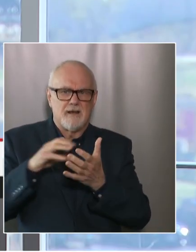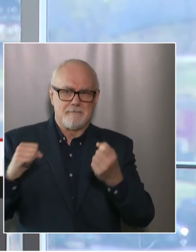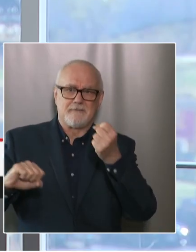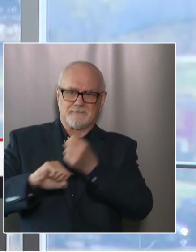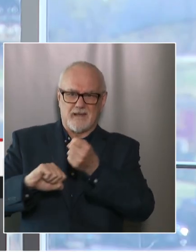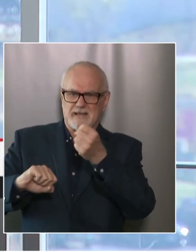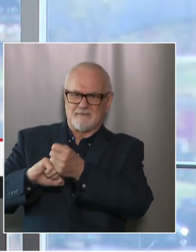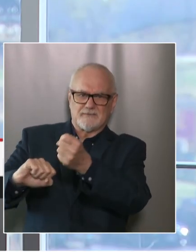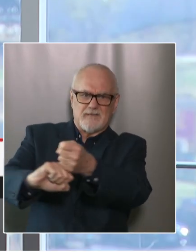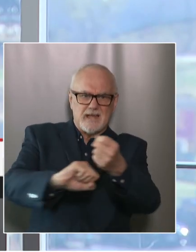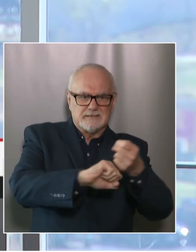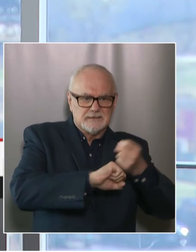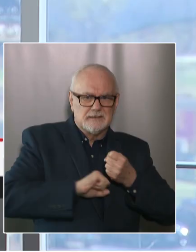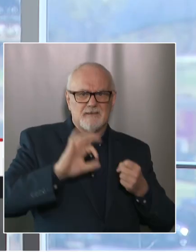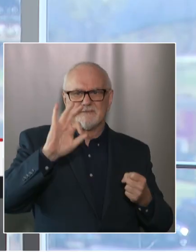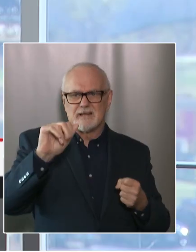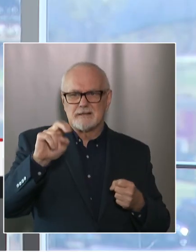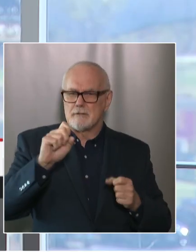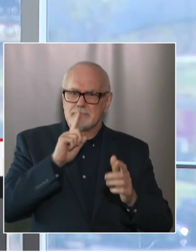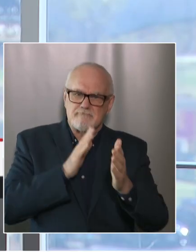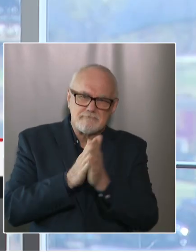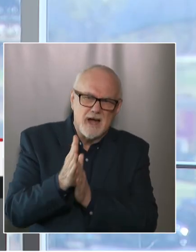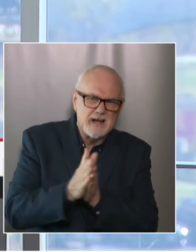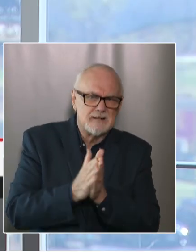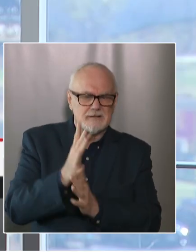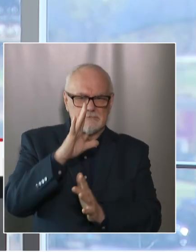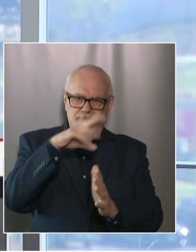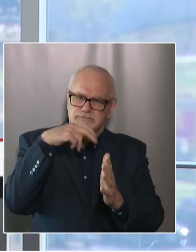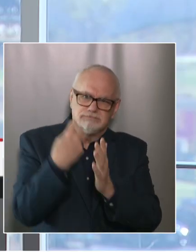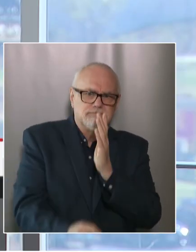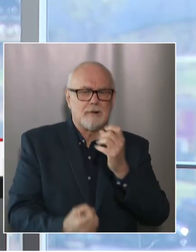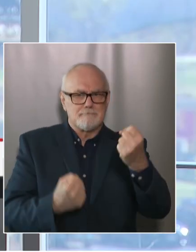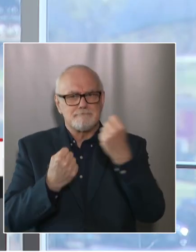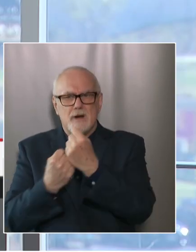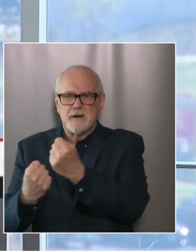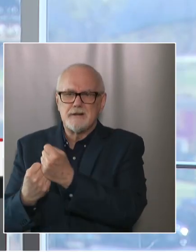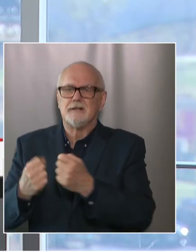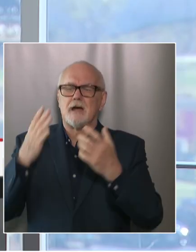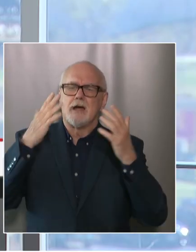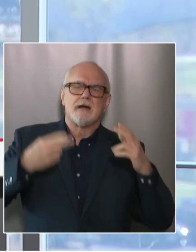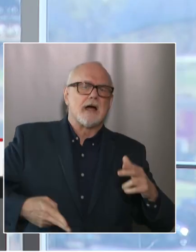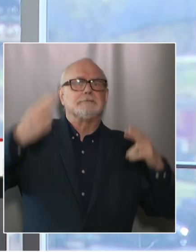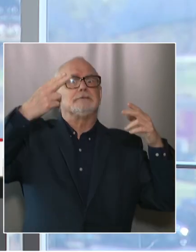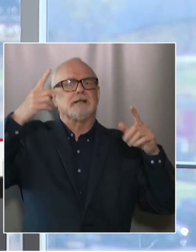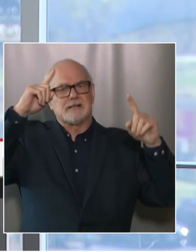best. As Mayor Bowser has said, it truly is a sports capital here in DC.